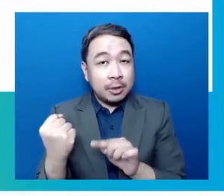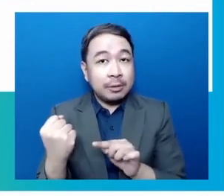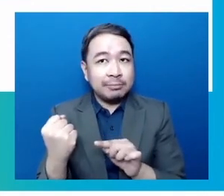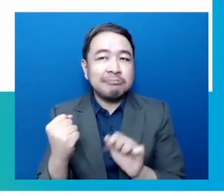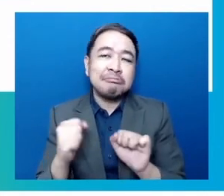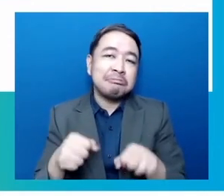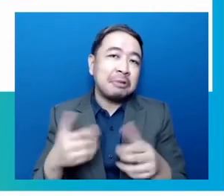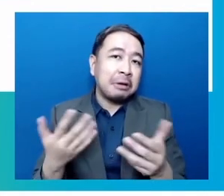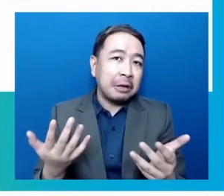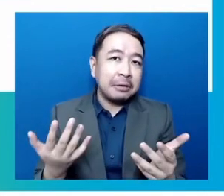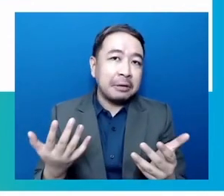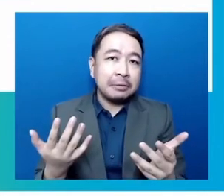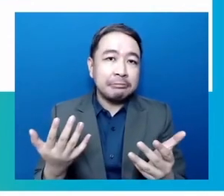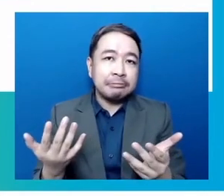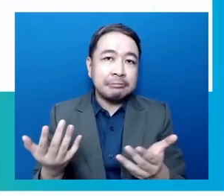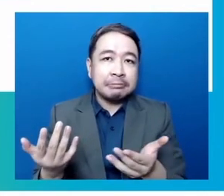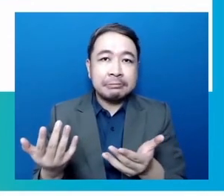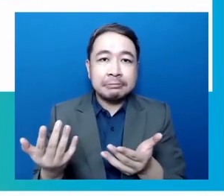engage in